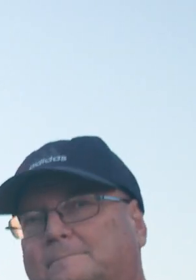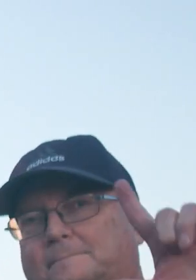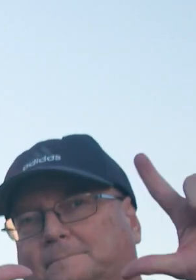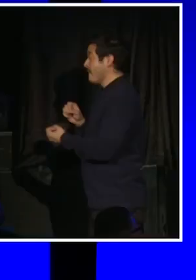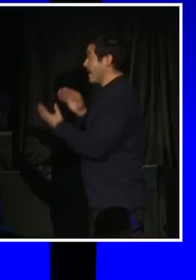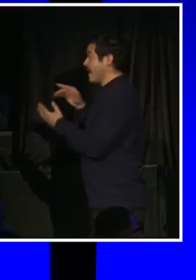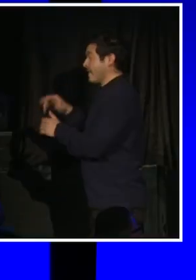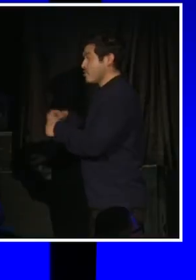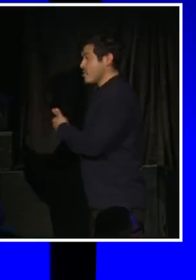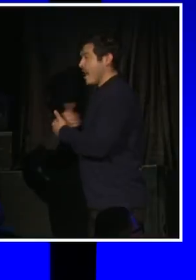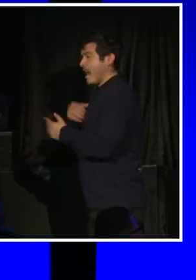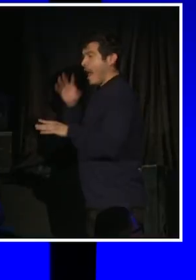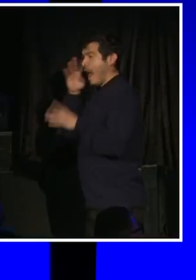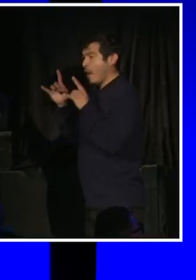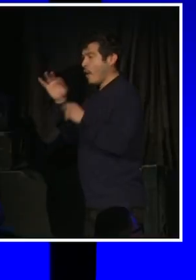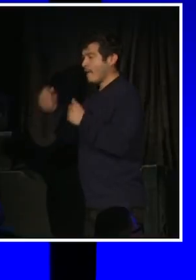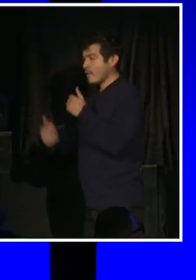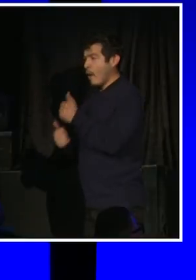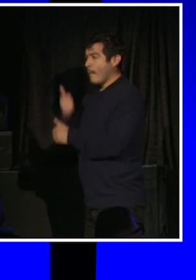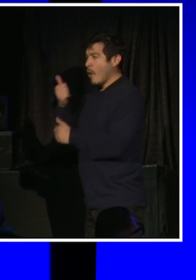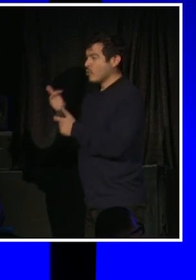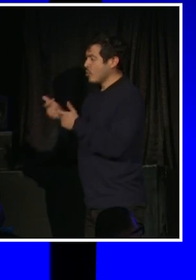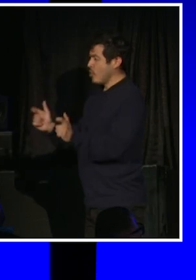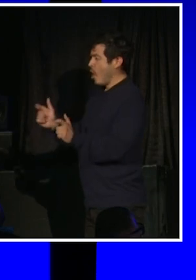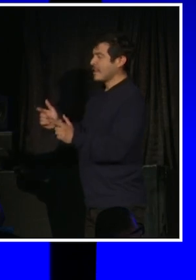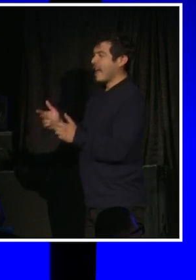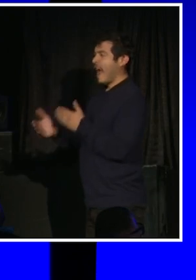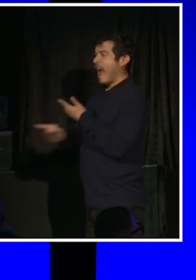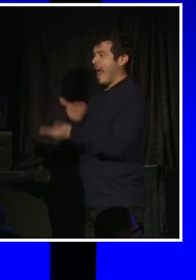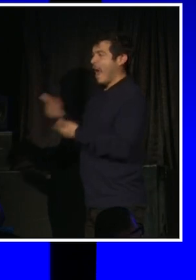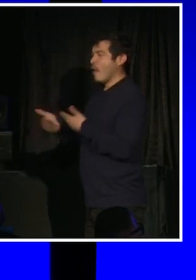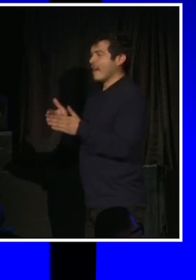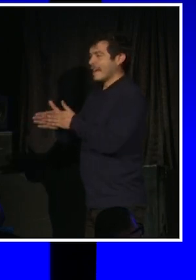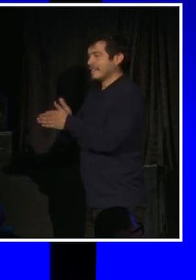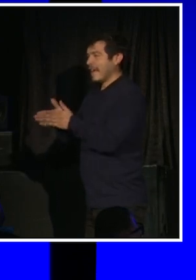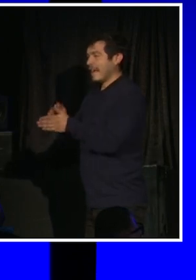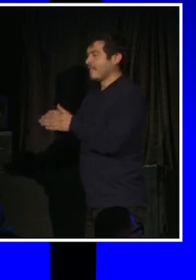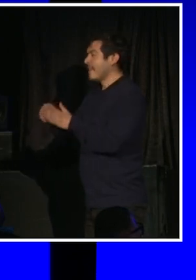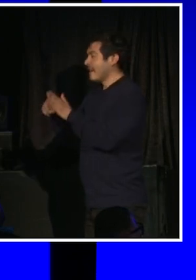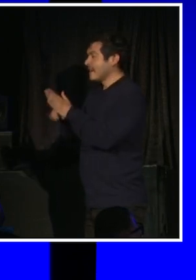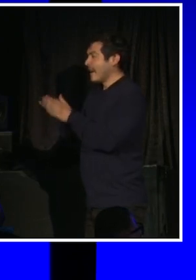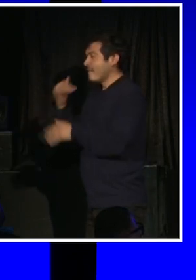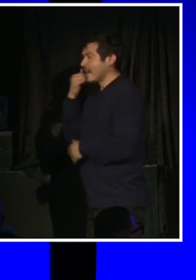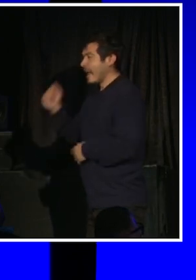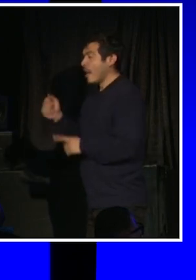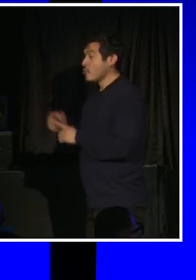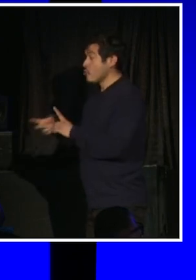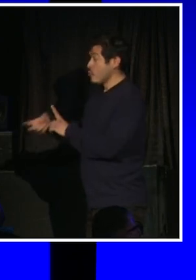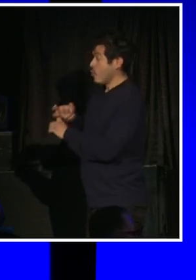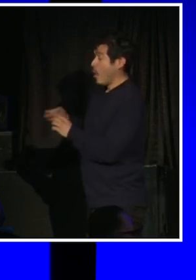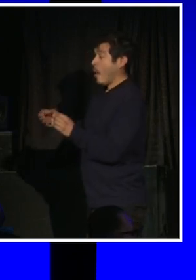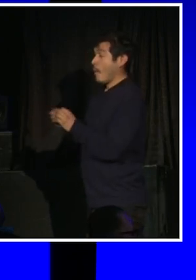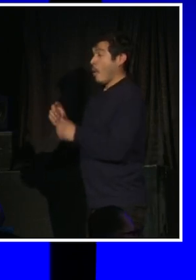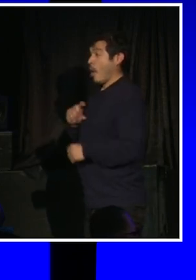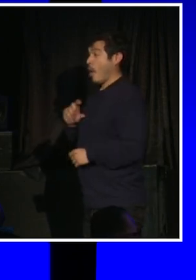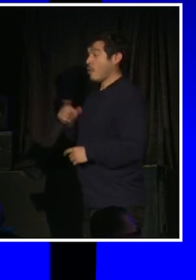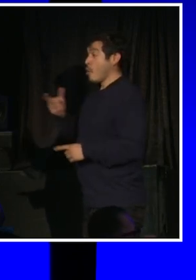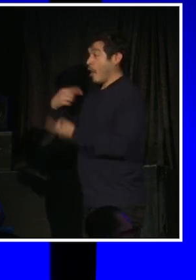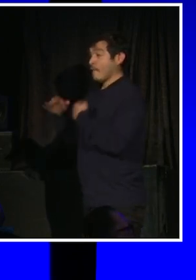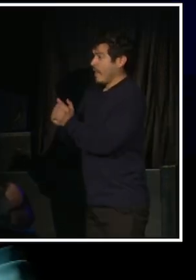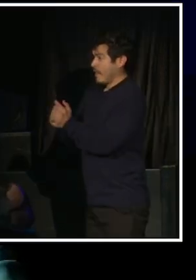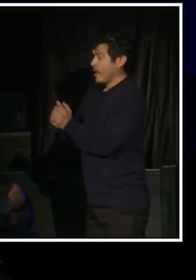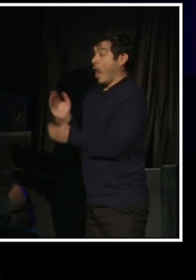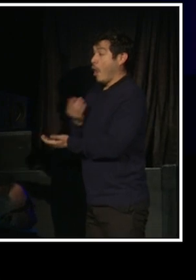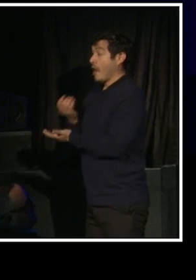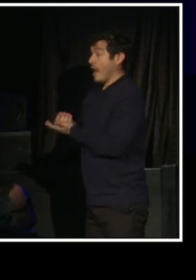We created one of the most robust hiring incentives in the state of California to recruit and hire more officers who come from our local